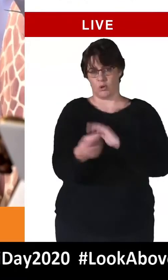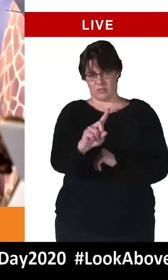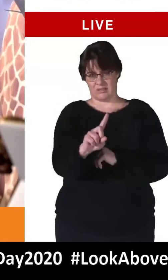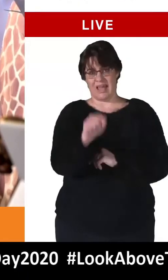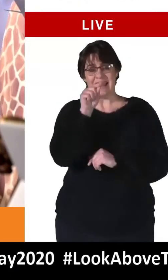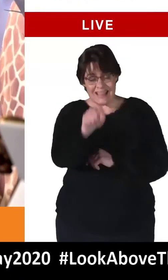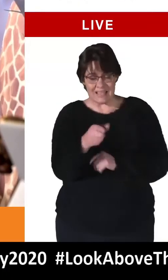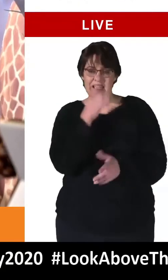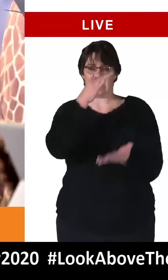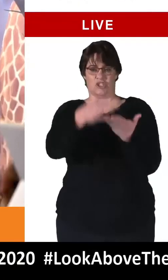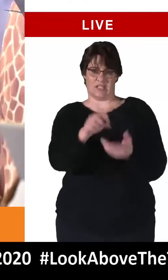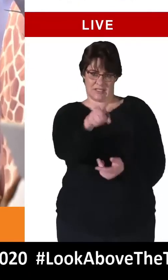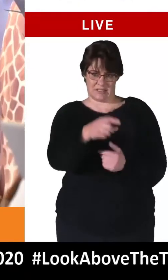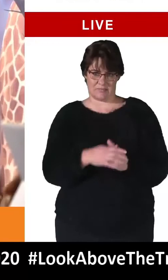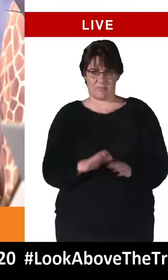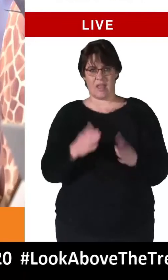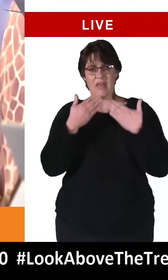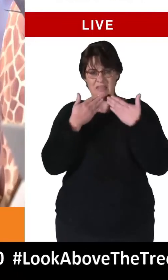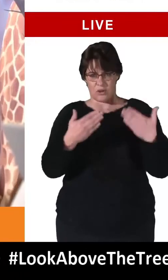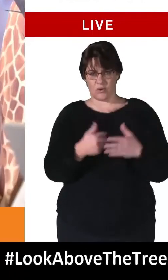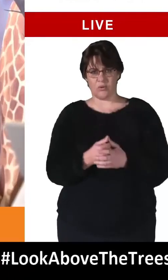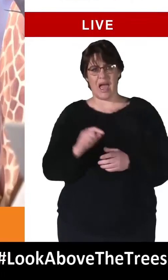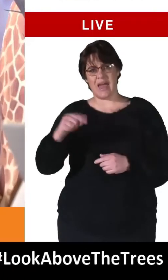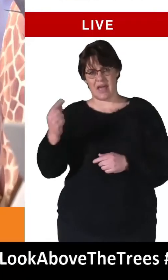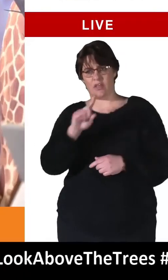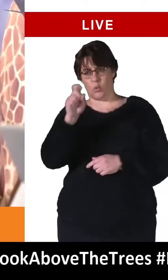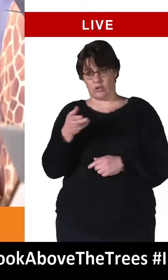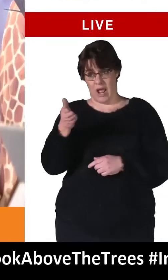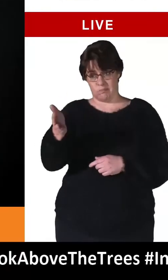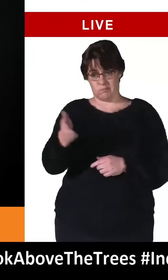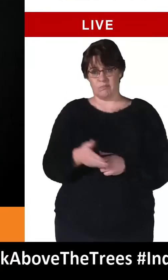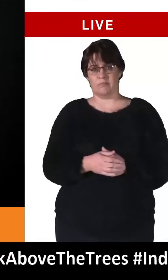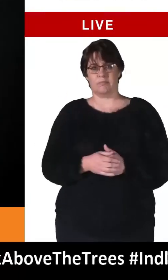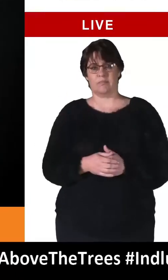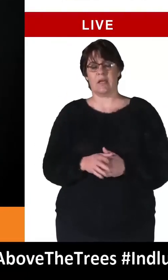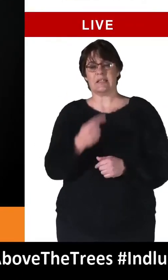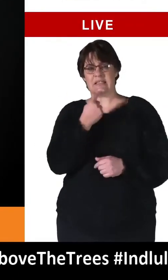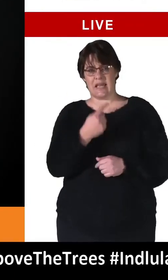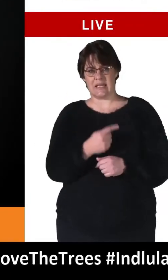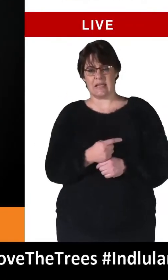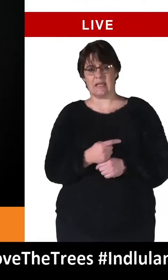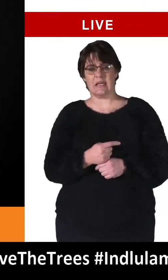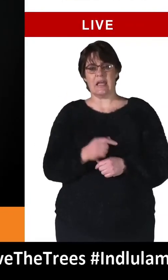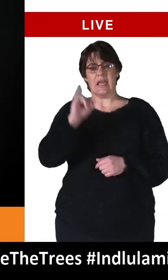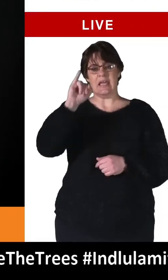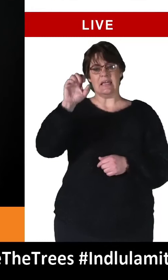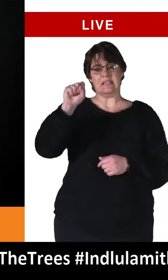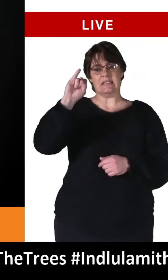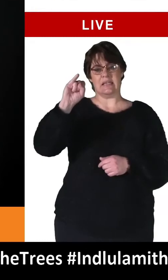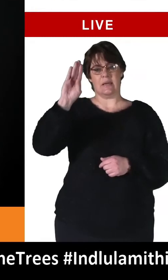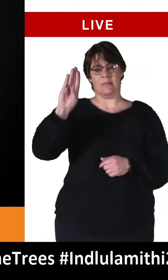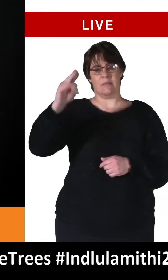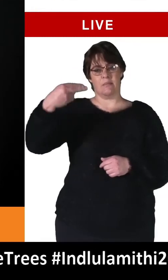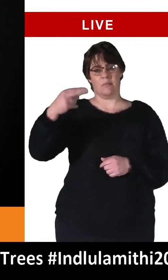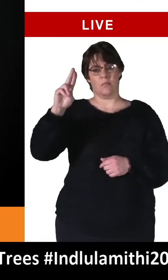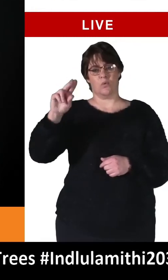what we should do. Thank you, Prof. There's another question for you here. It says, the Isibujwa economic projection